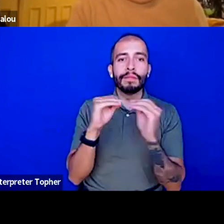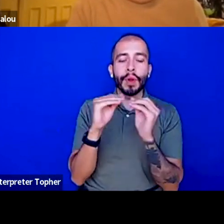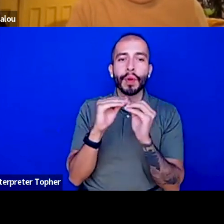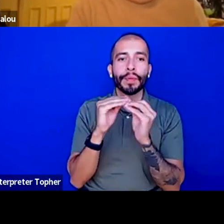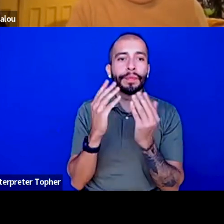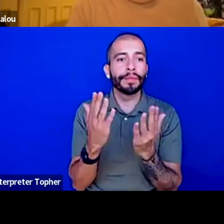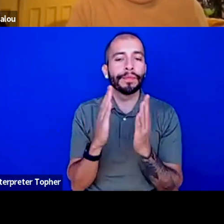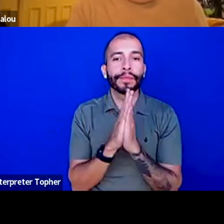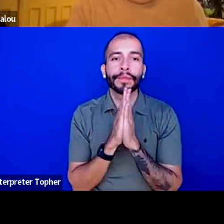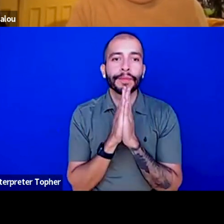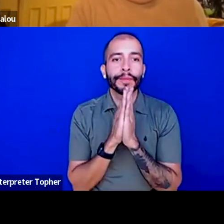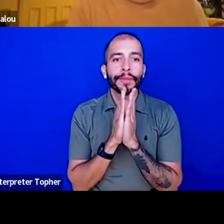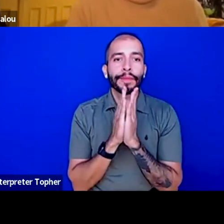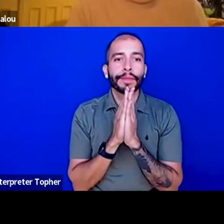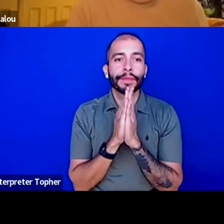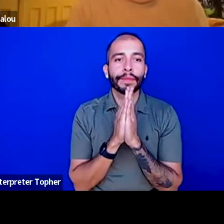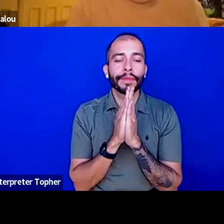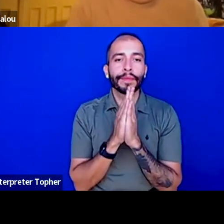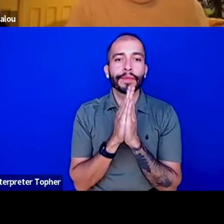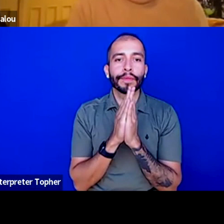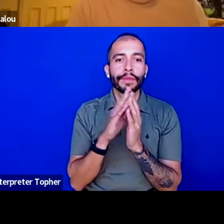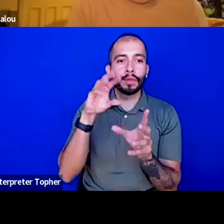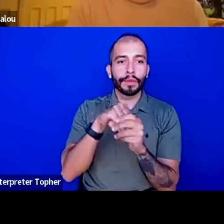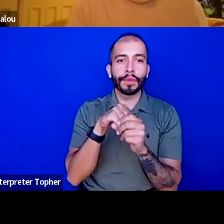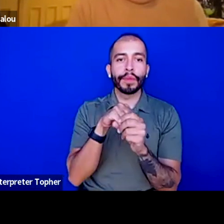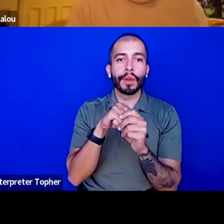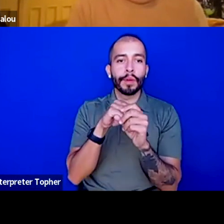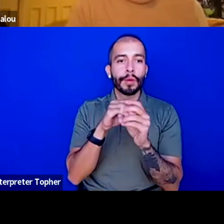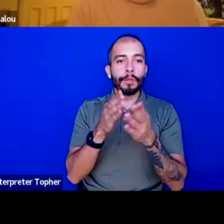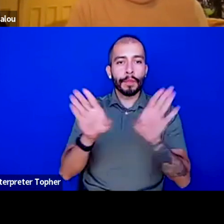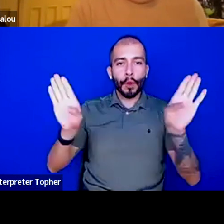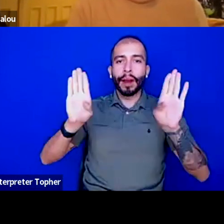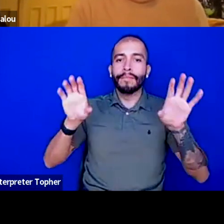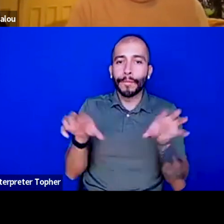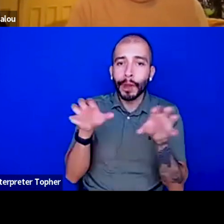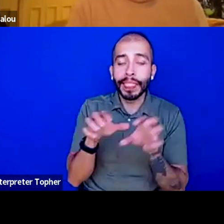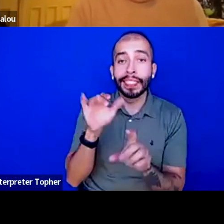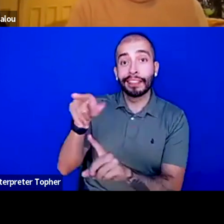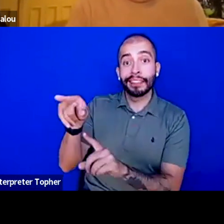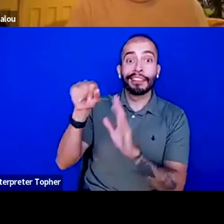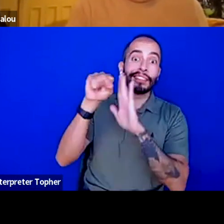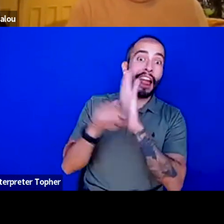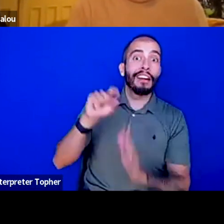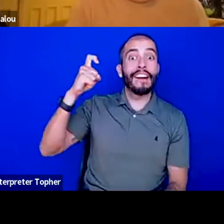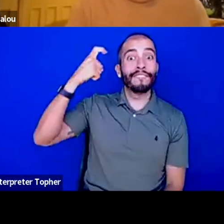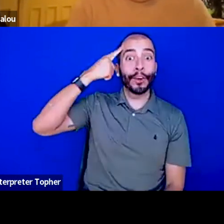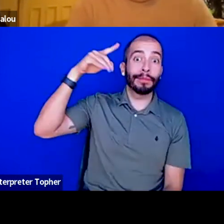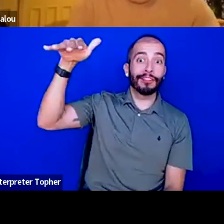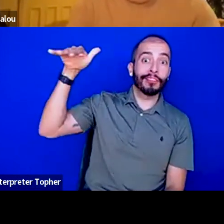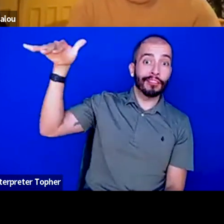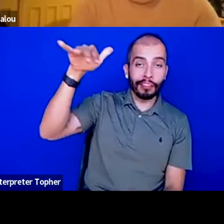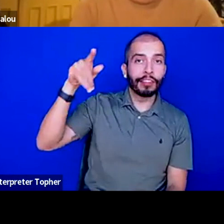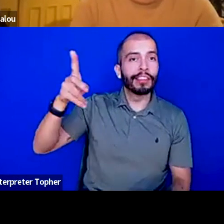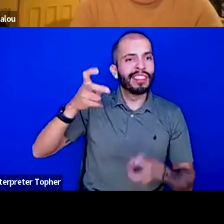to exert control over marginalized groups, and particularly Black and Indigenous body minds. And